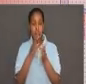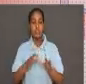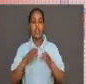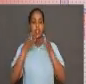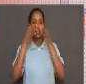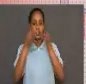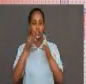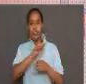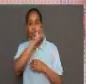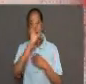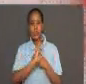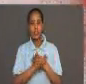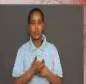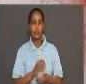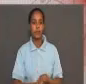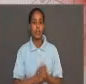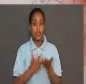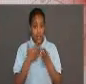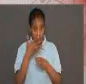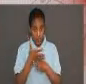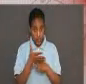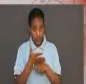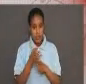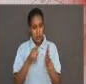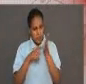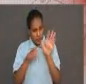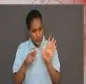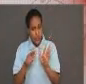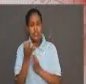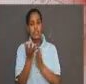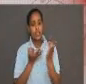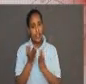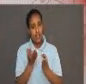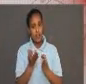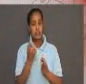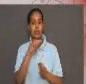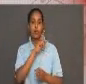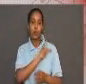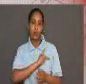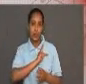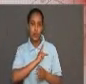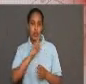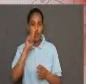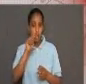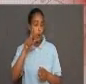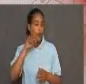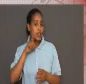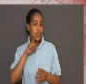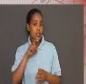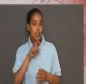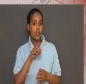transition temperature. Then briefly describe the properties of a